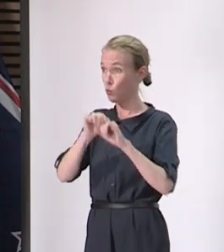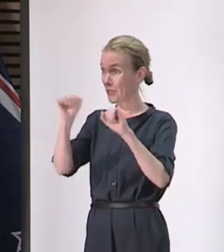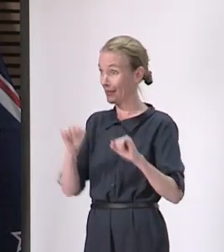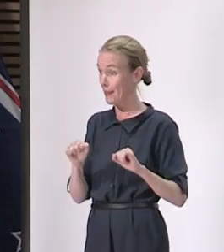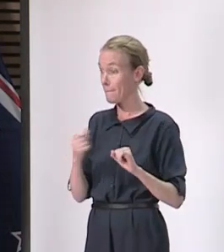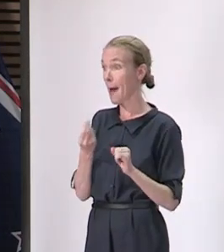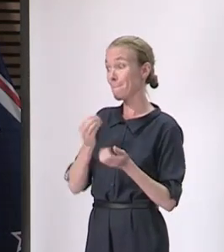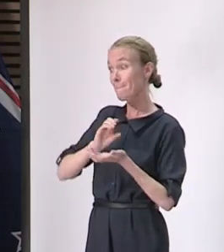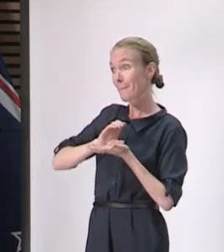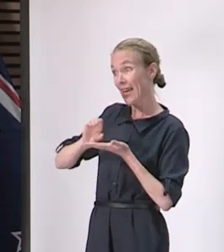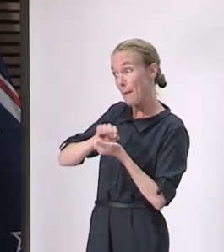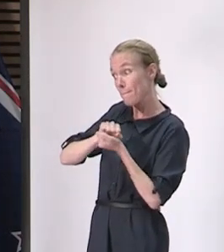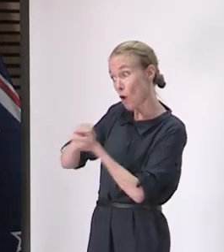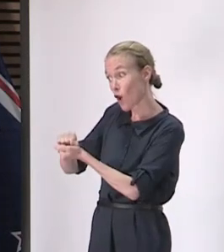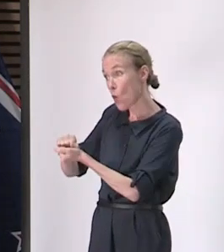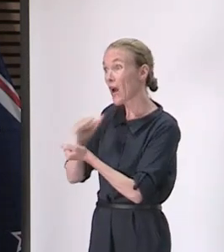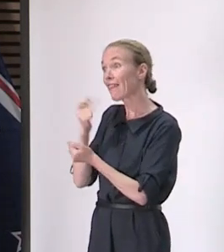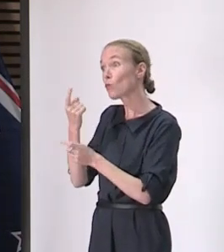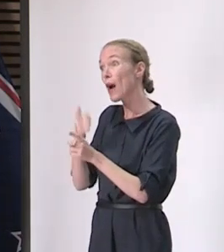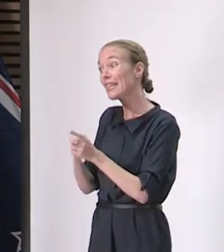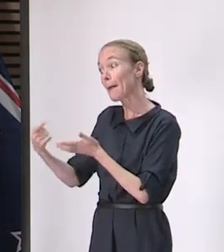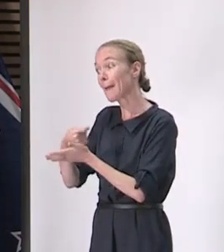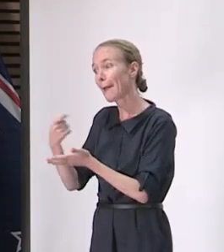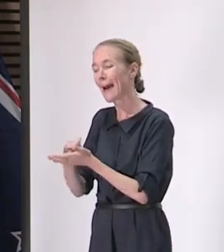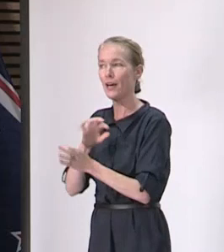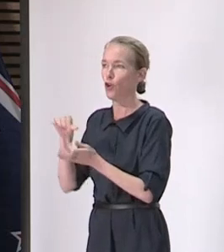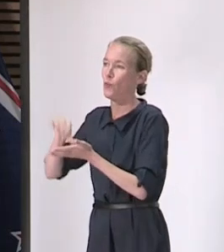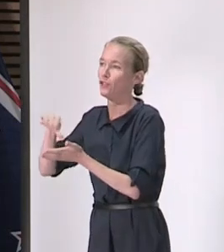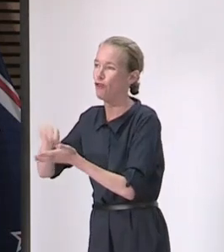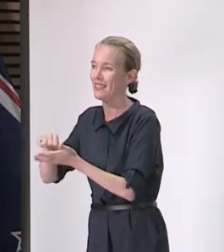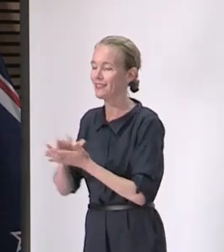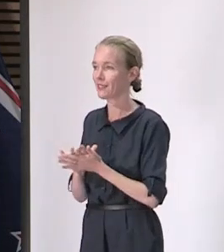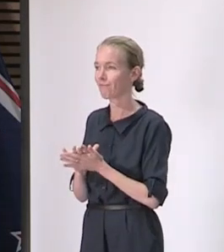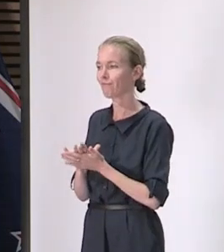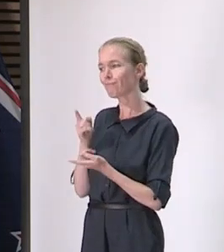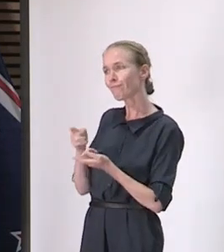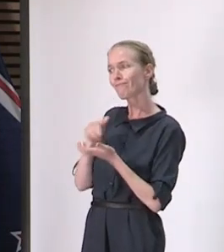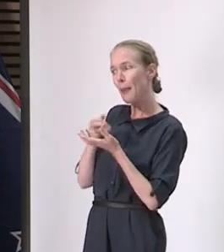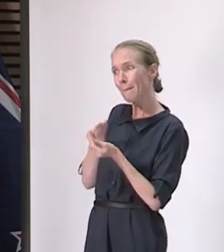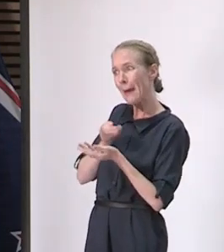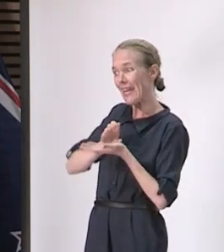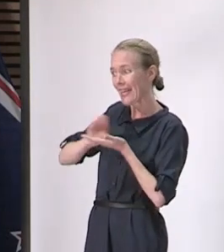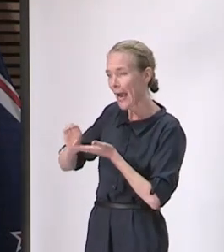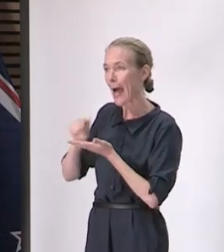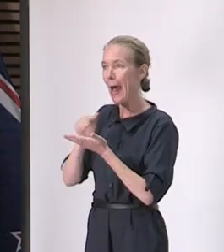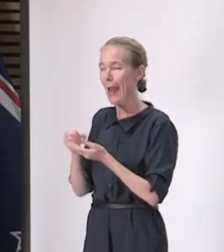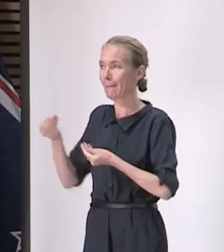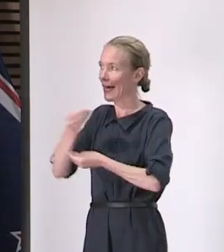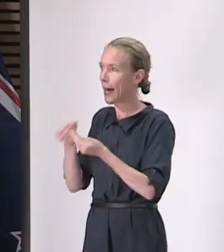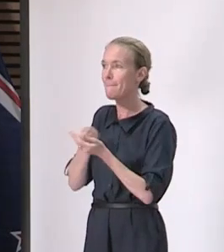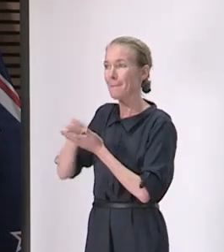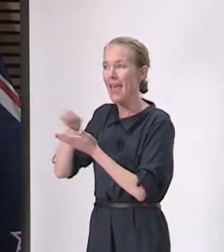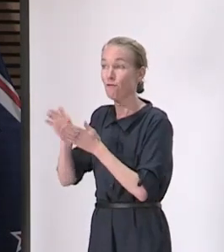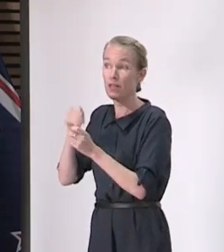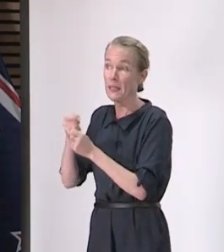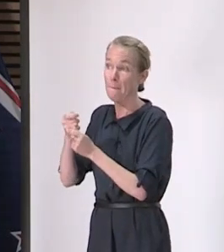first year. These will be a source of working capital for businesses, helping with things like fixed costs like rent. The scheme went live